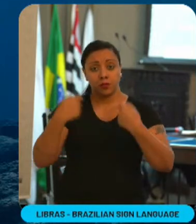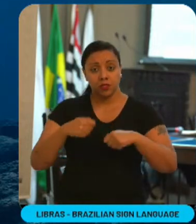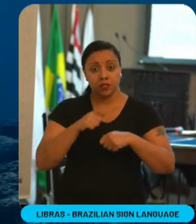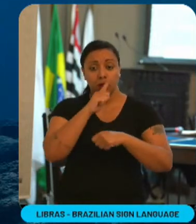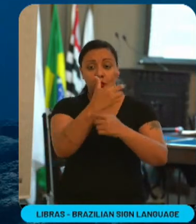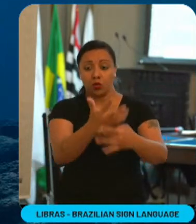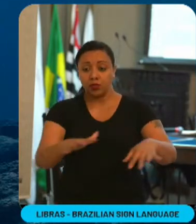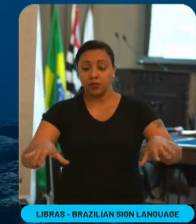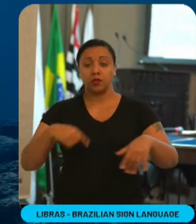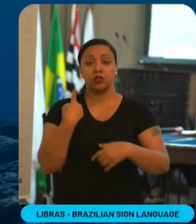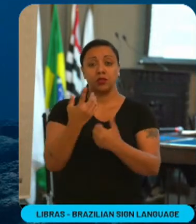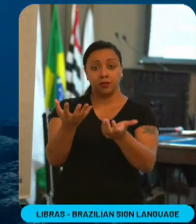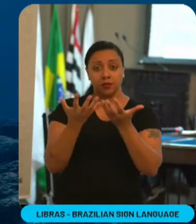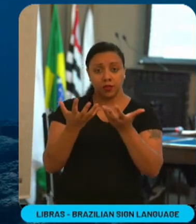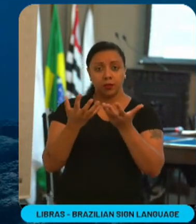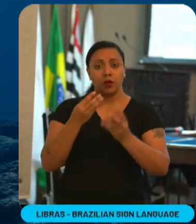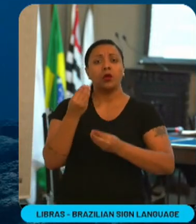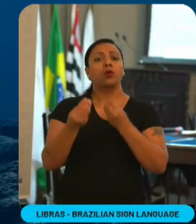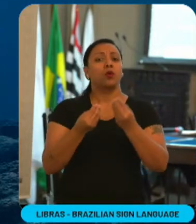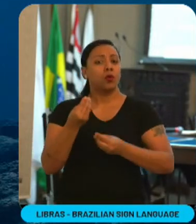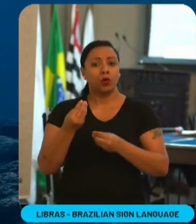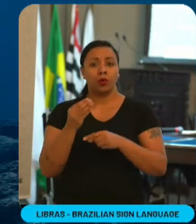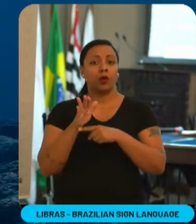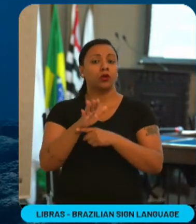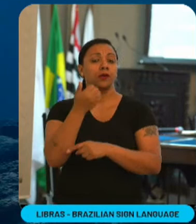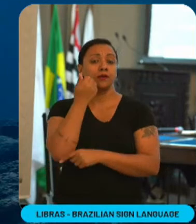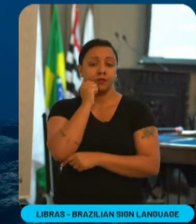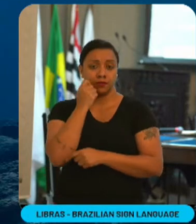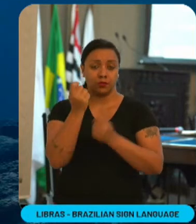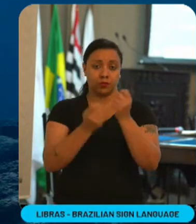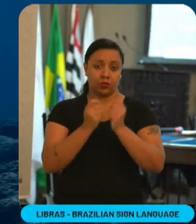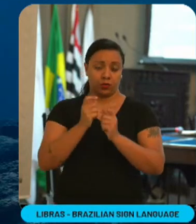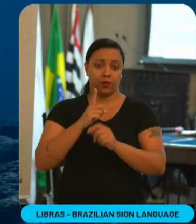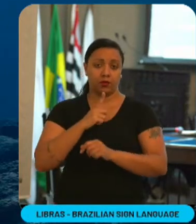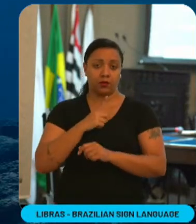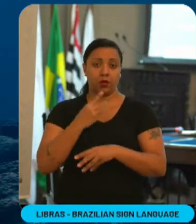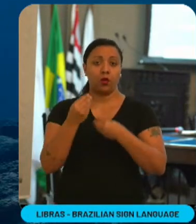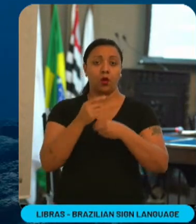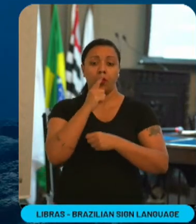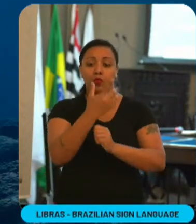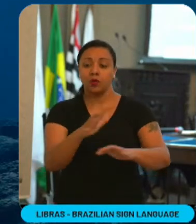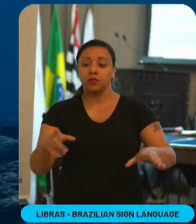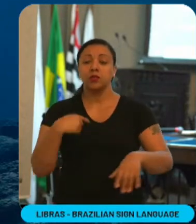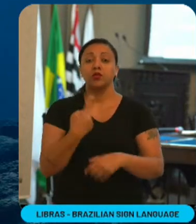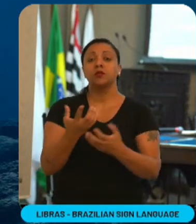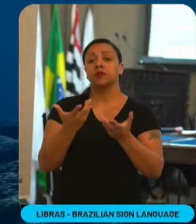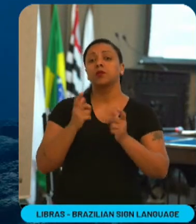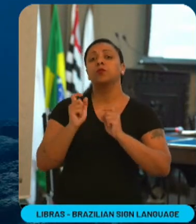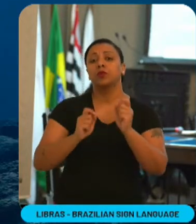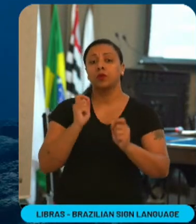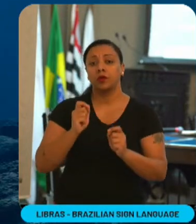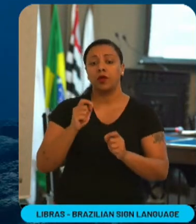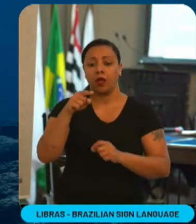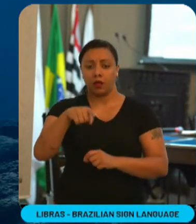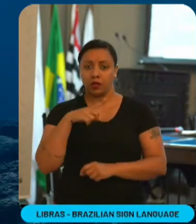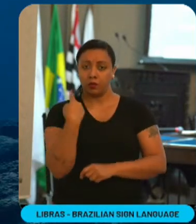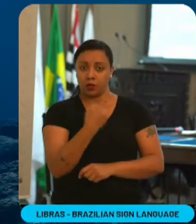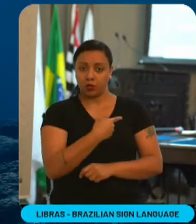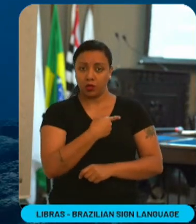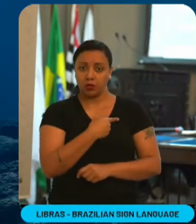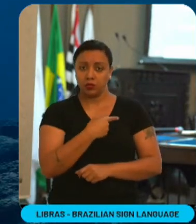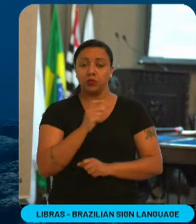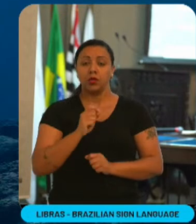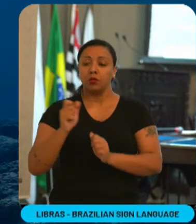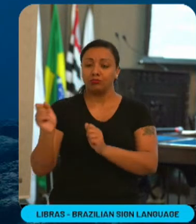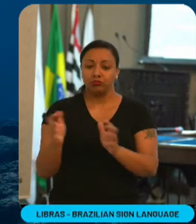calling their attention. So it's the science that we need for the ocean that we want. And what is the science